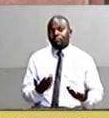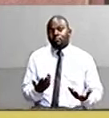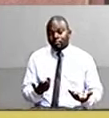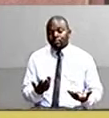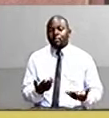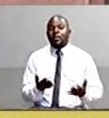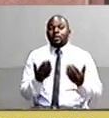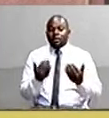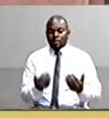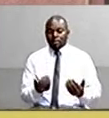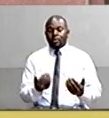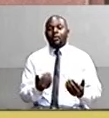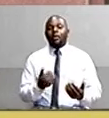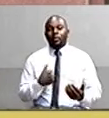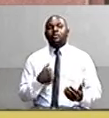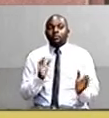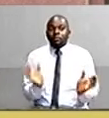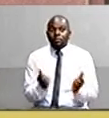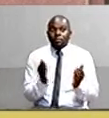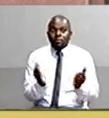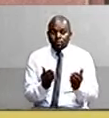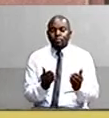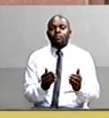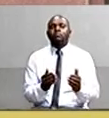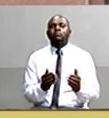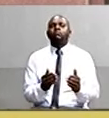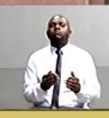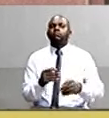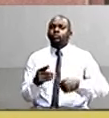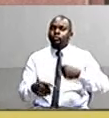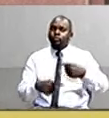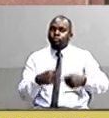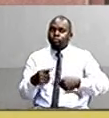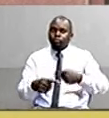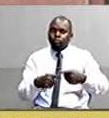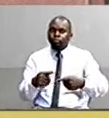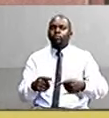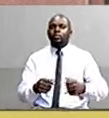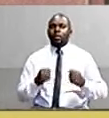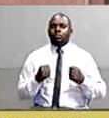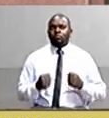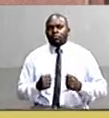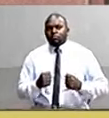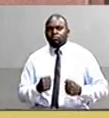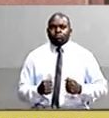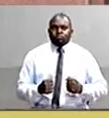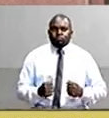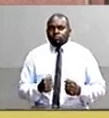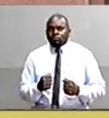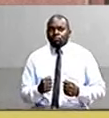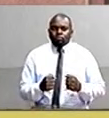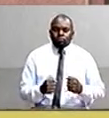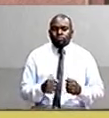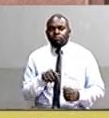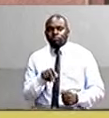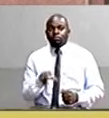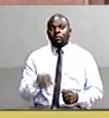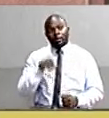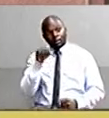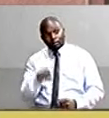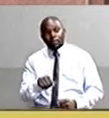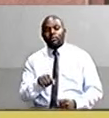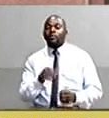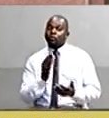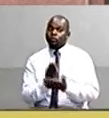So I want to encourage the culture of physical Yes, it is to remember,